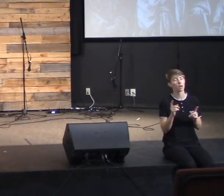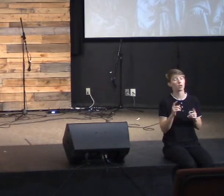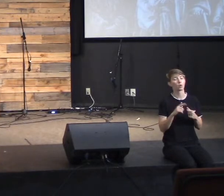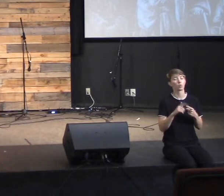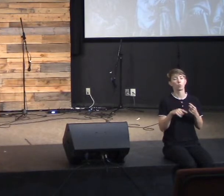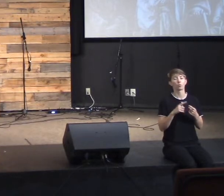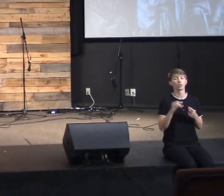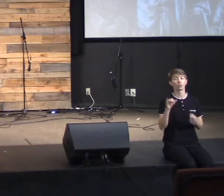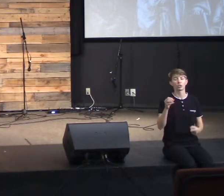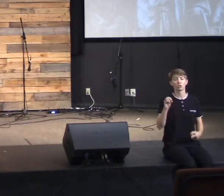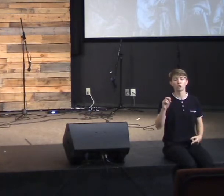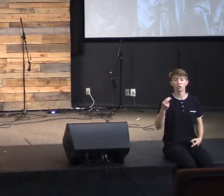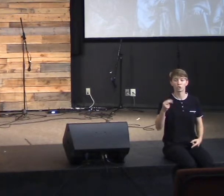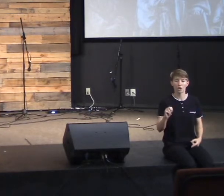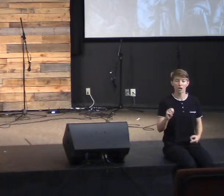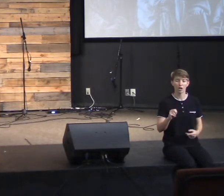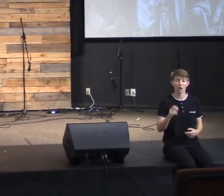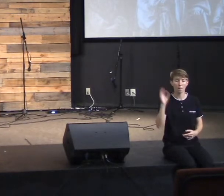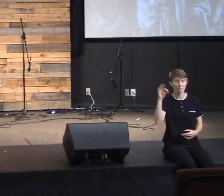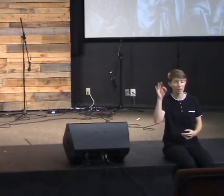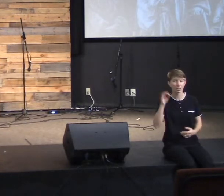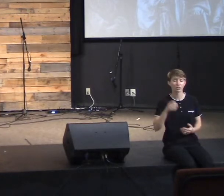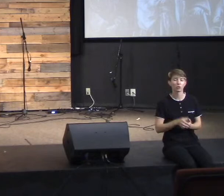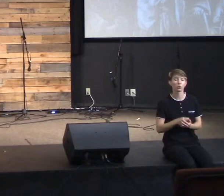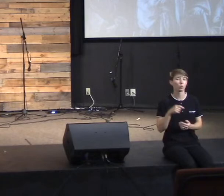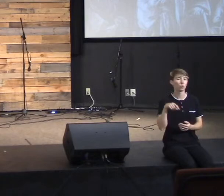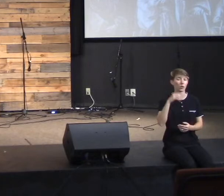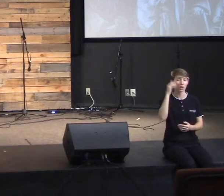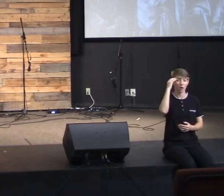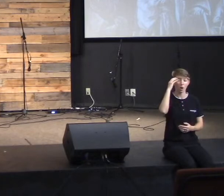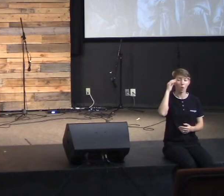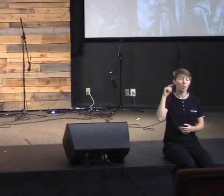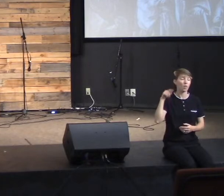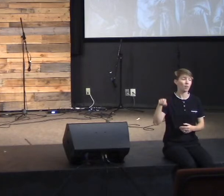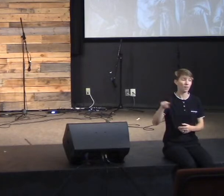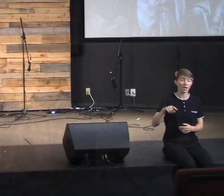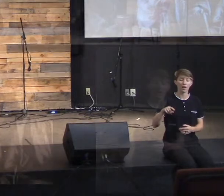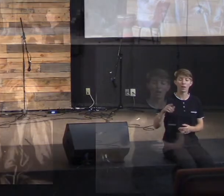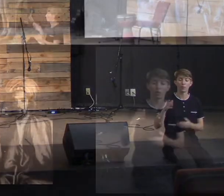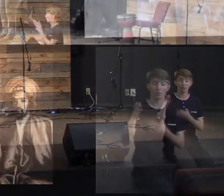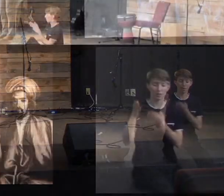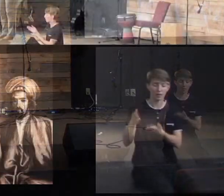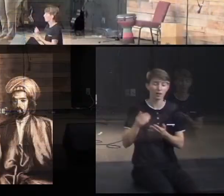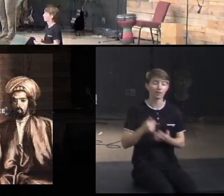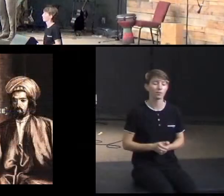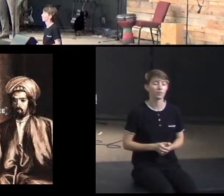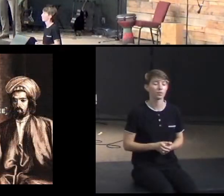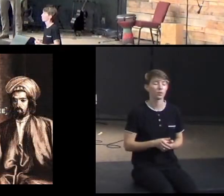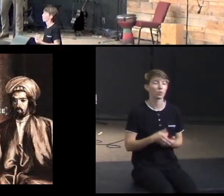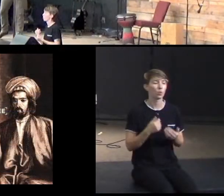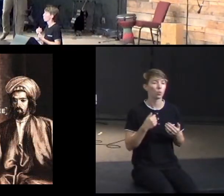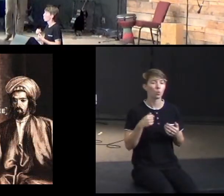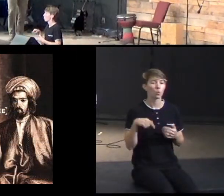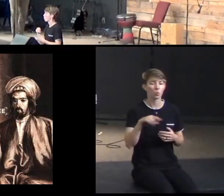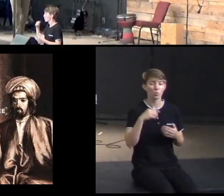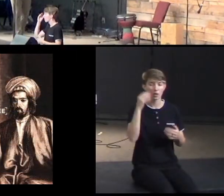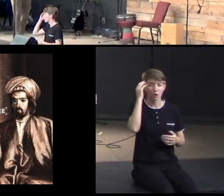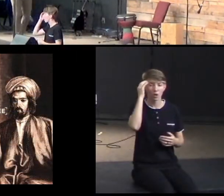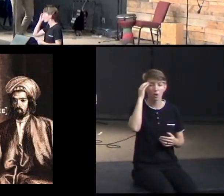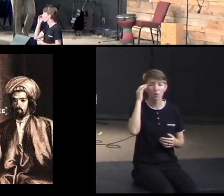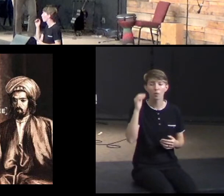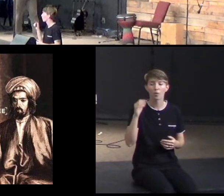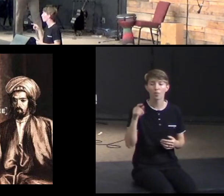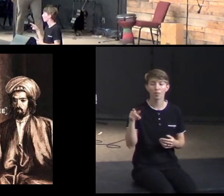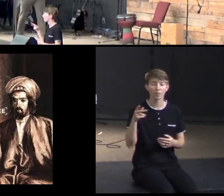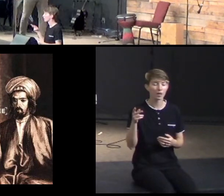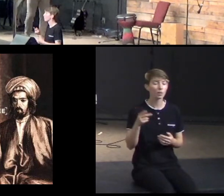from their writings, they were there. We know the Pharisees were there and the Sadducees were there because the other Gospels go ahead